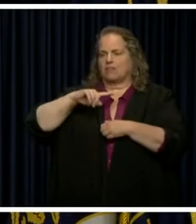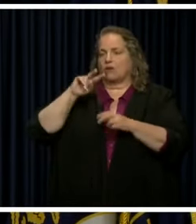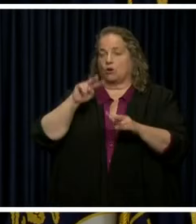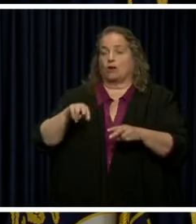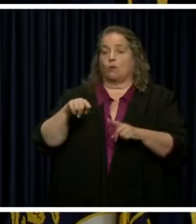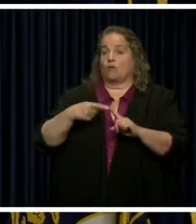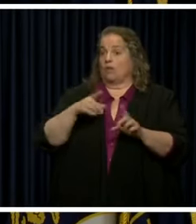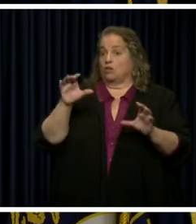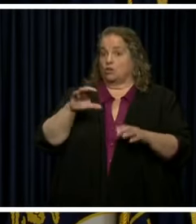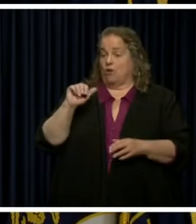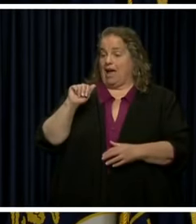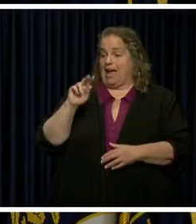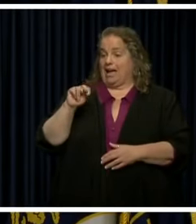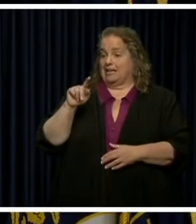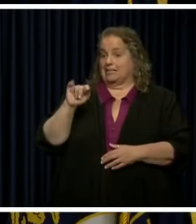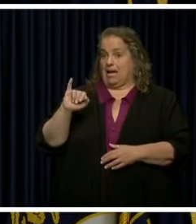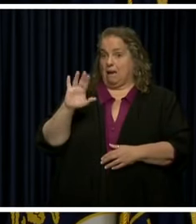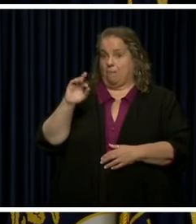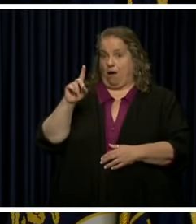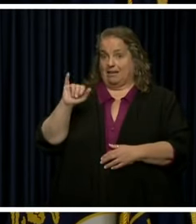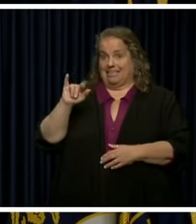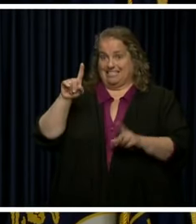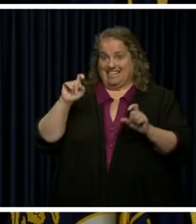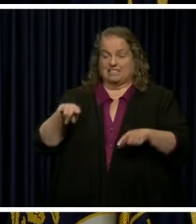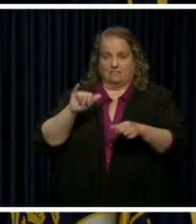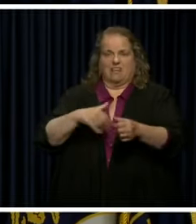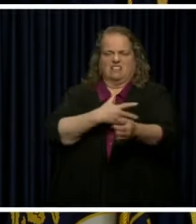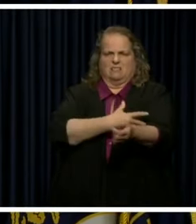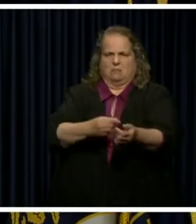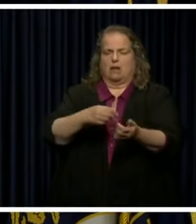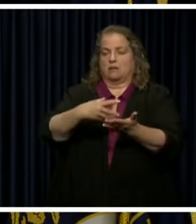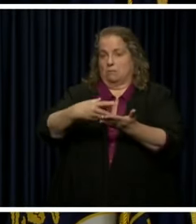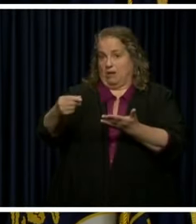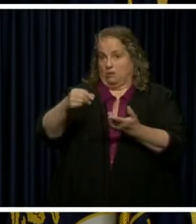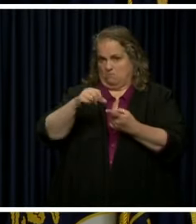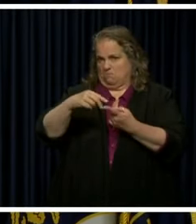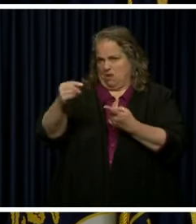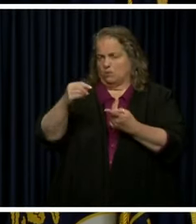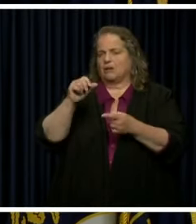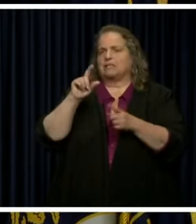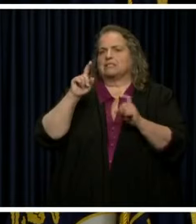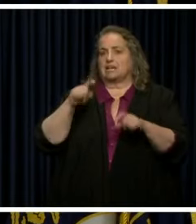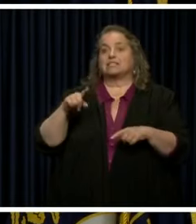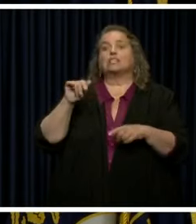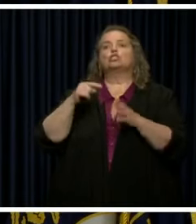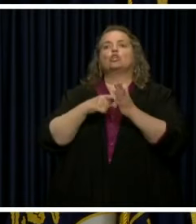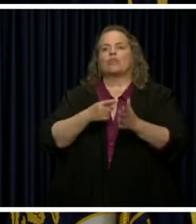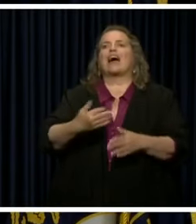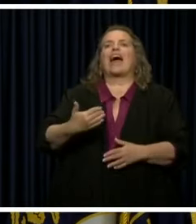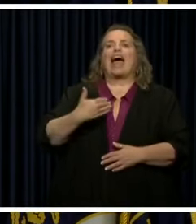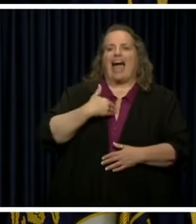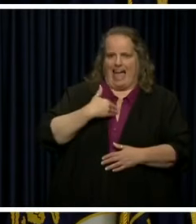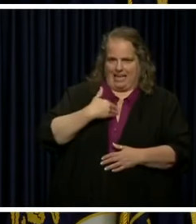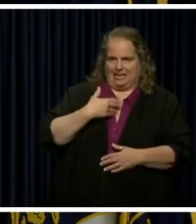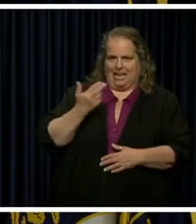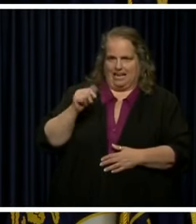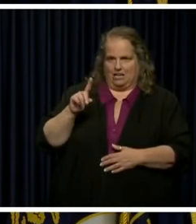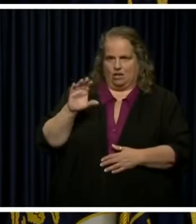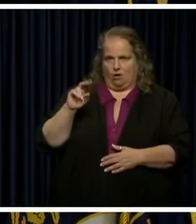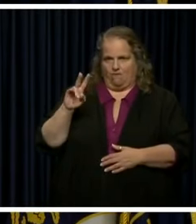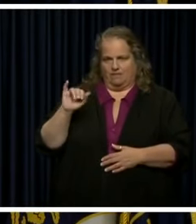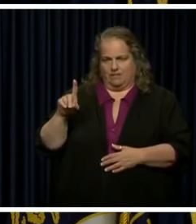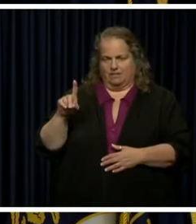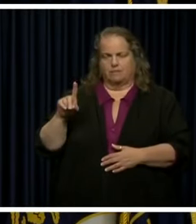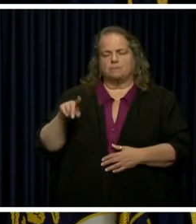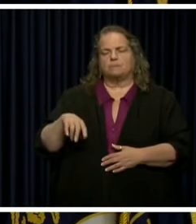the antibody test, it tells you that they've had COVID. So it isn't anything else. It appears to be like other things that we know